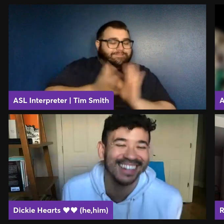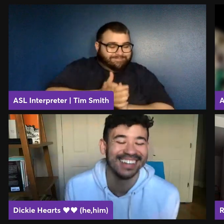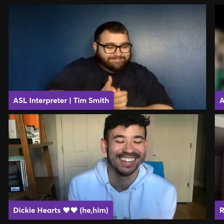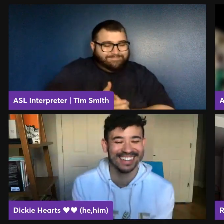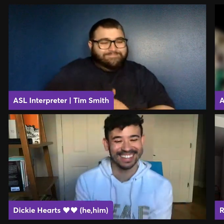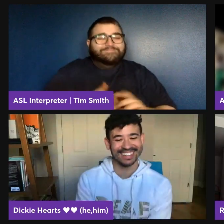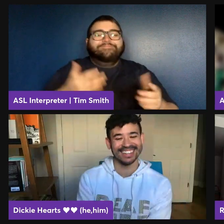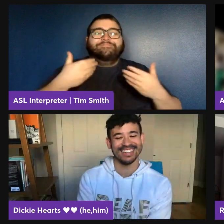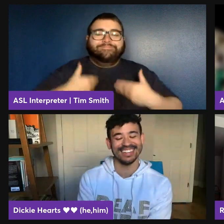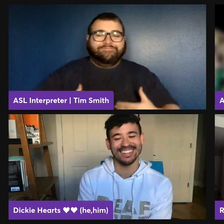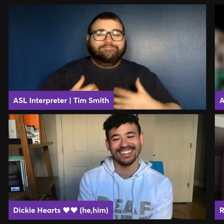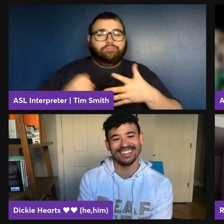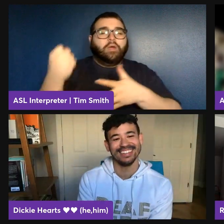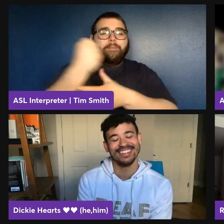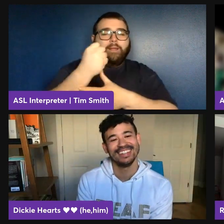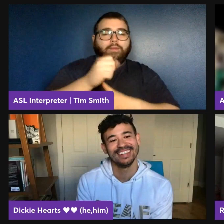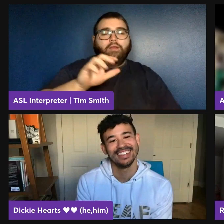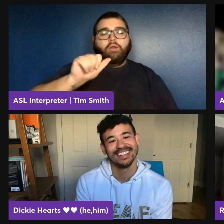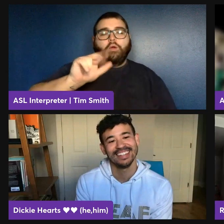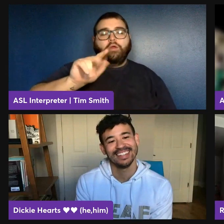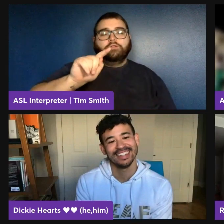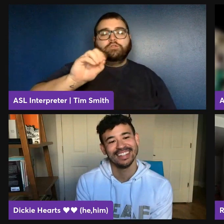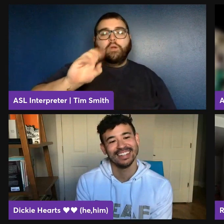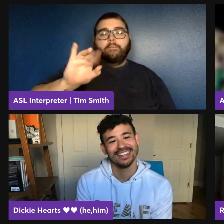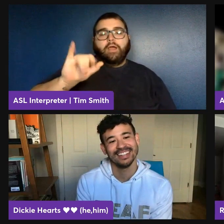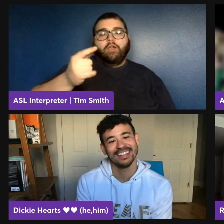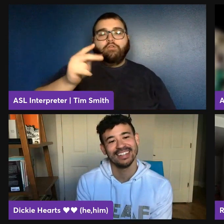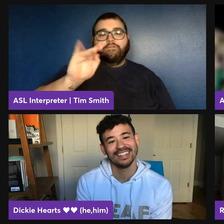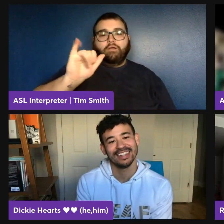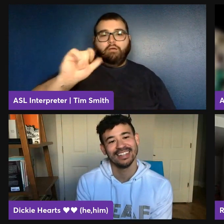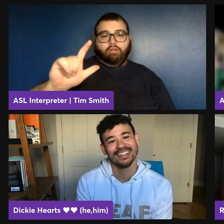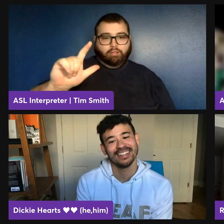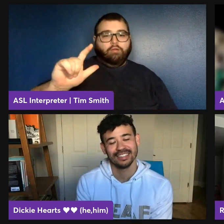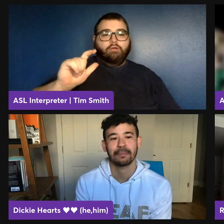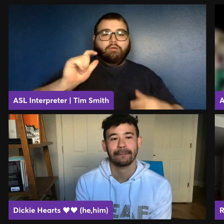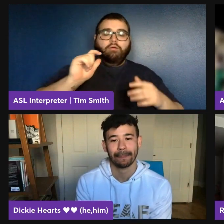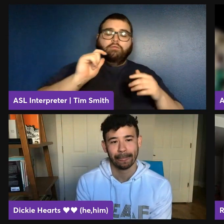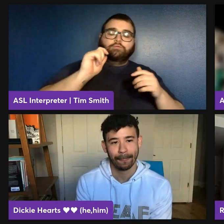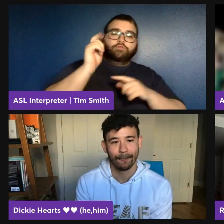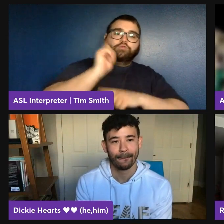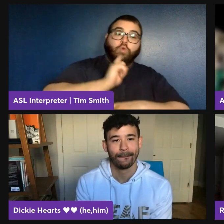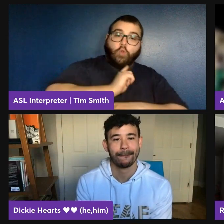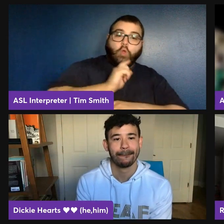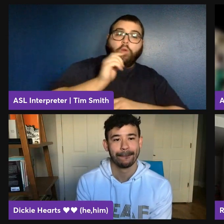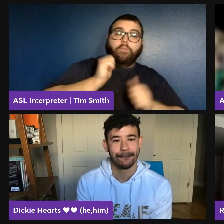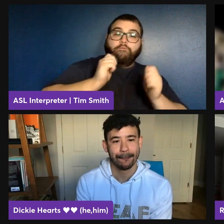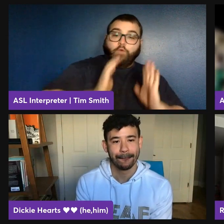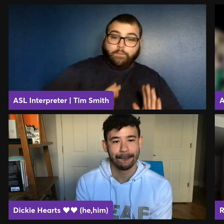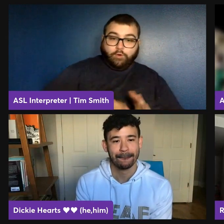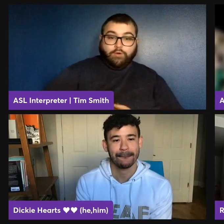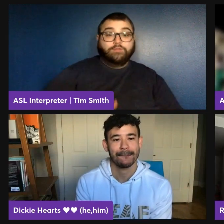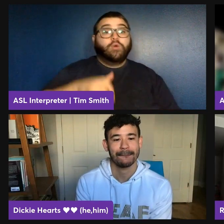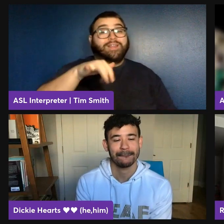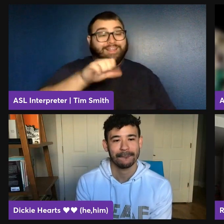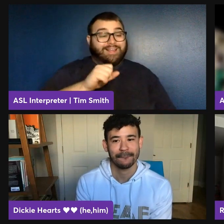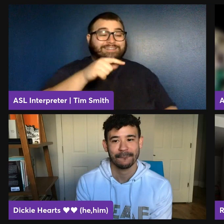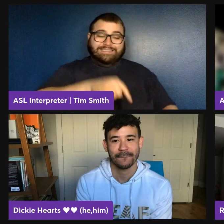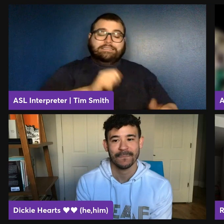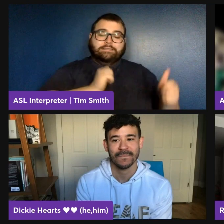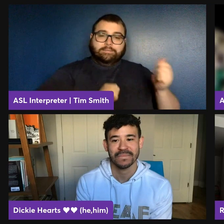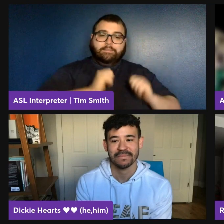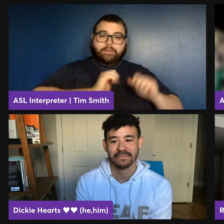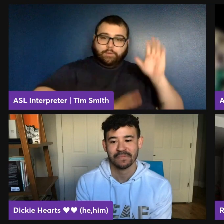I am primarily an autobiographical solo performer, actor, and so yes, this play was developed